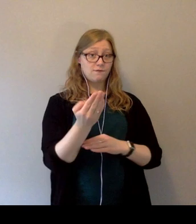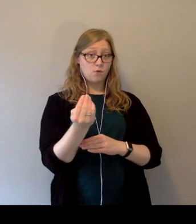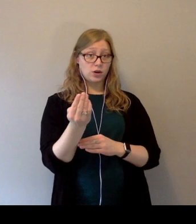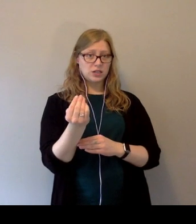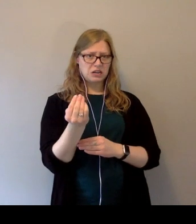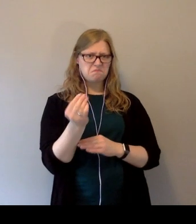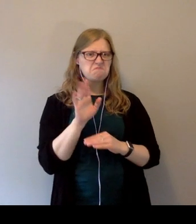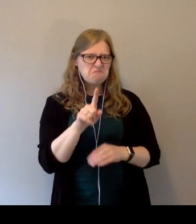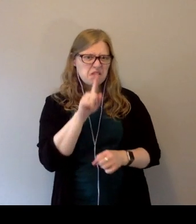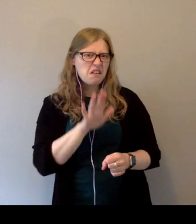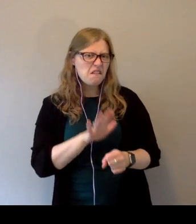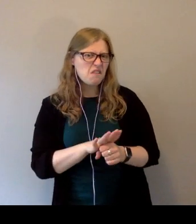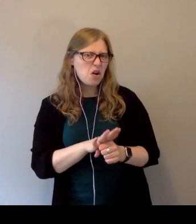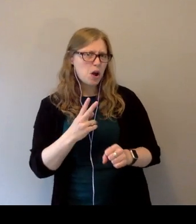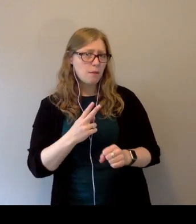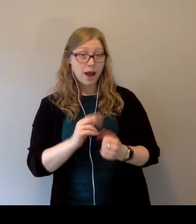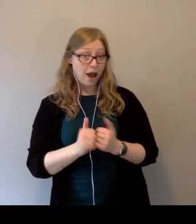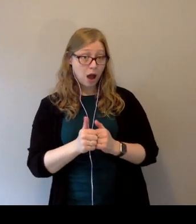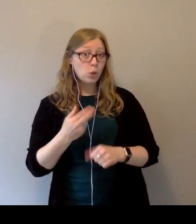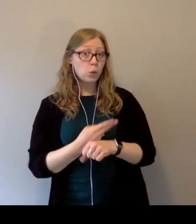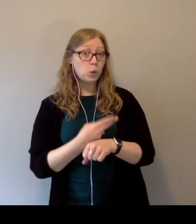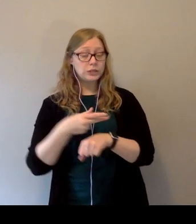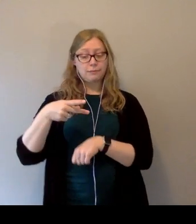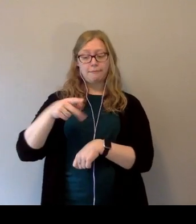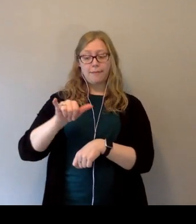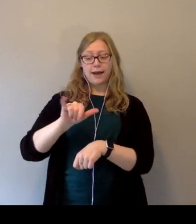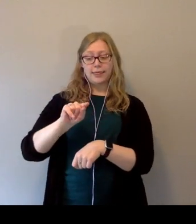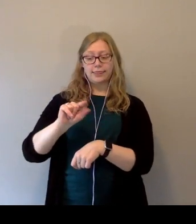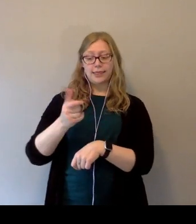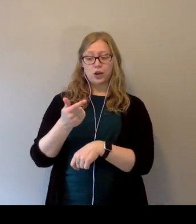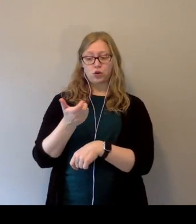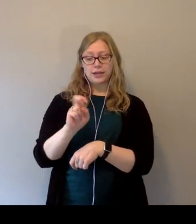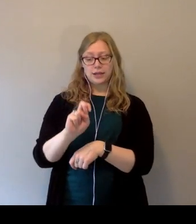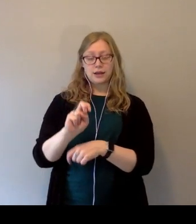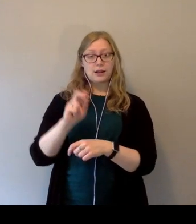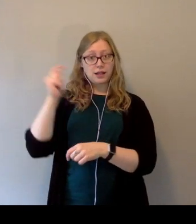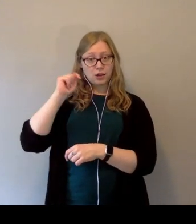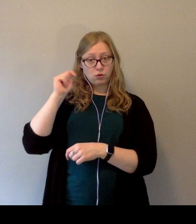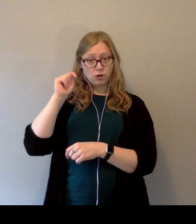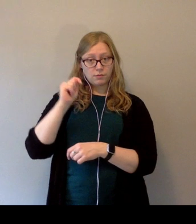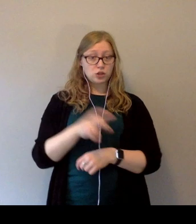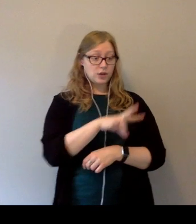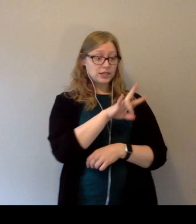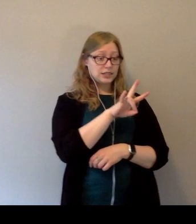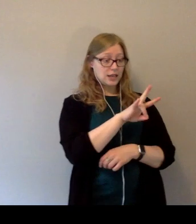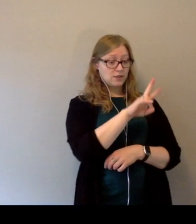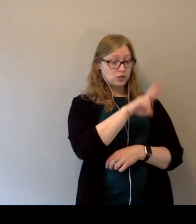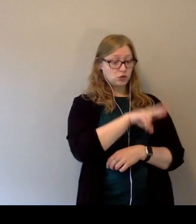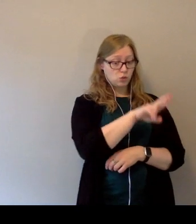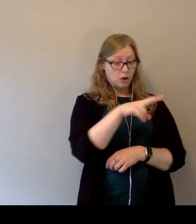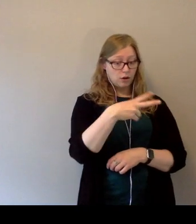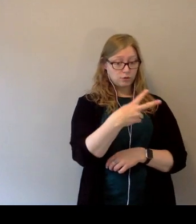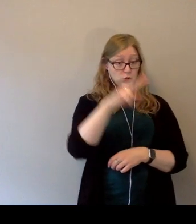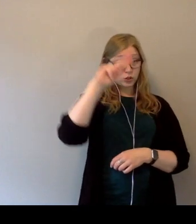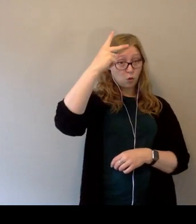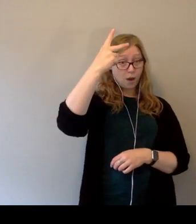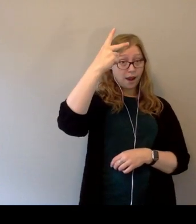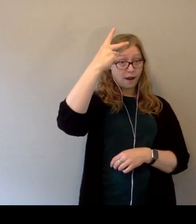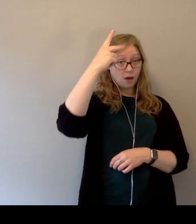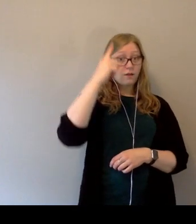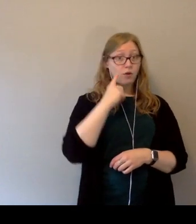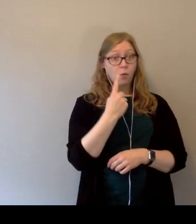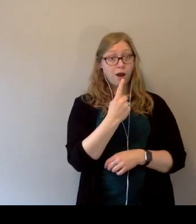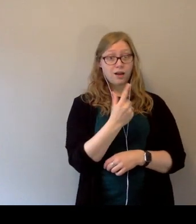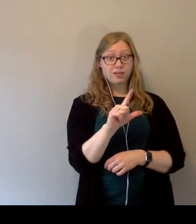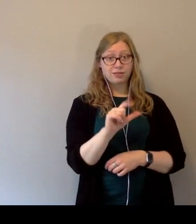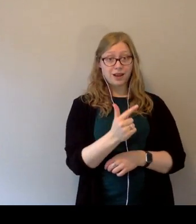that using the Pythagorean theorem. So we would do 7 square root of 2 squared. That's one of the legs. The other leg